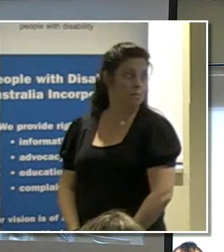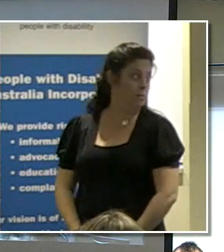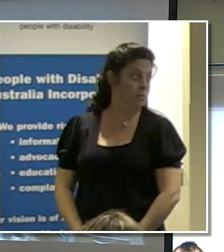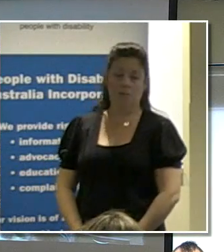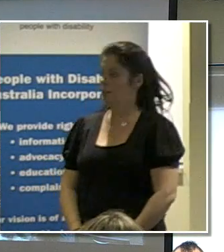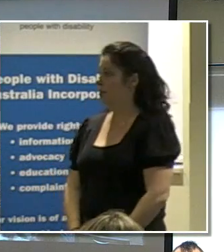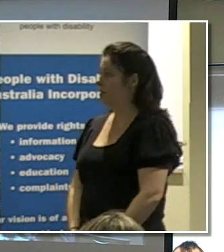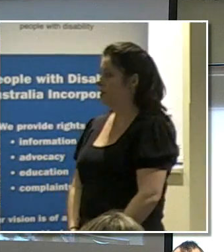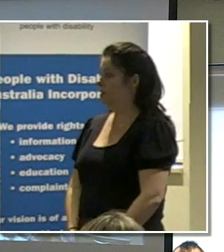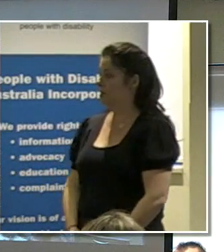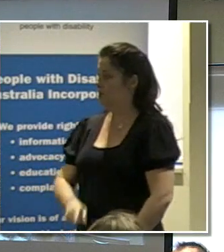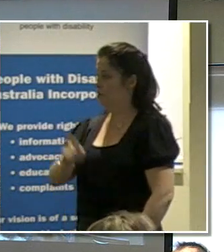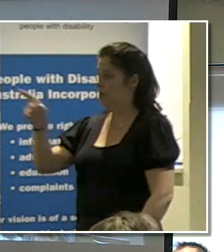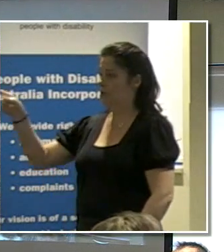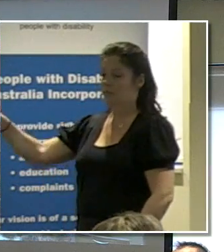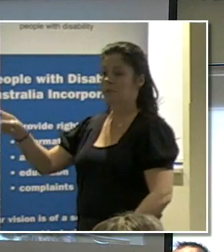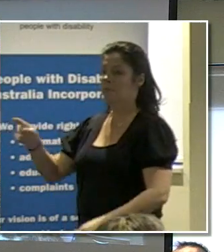there.